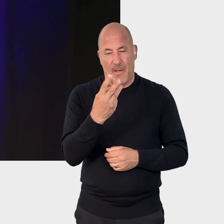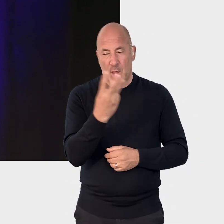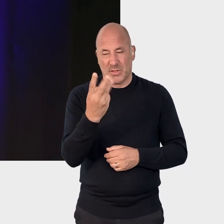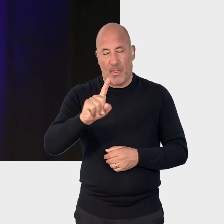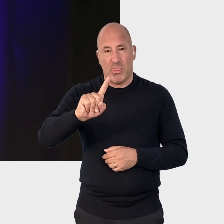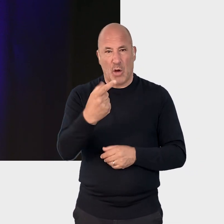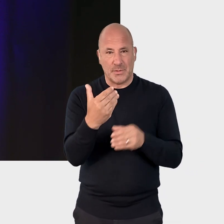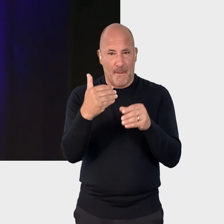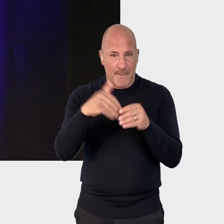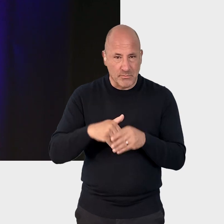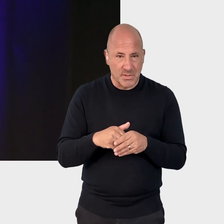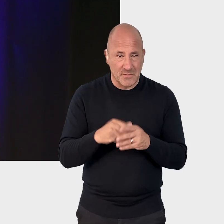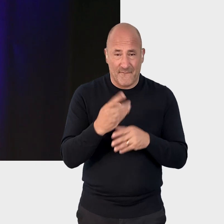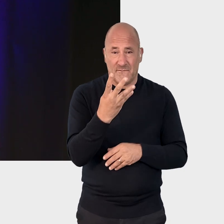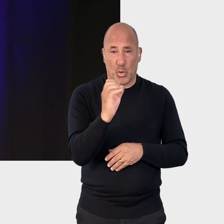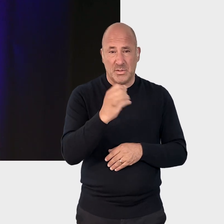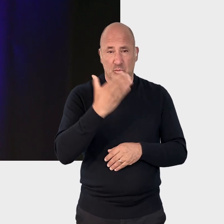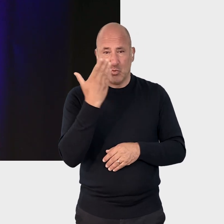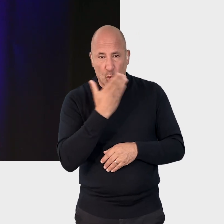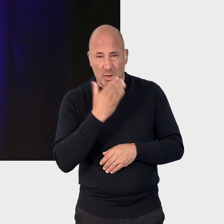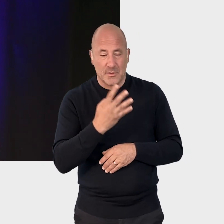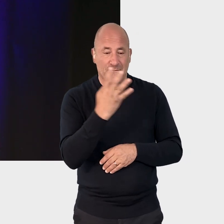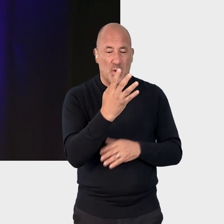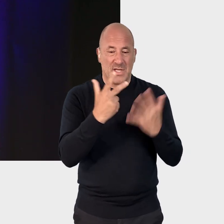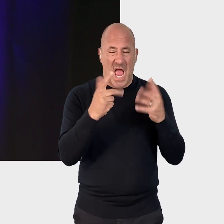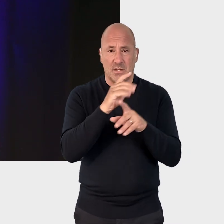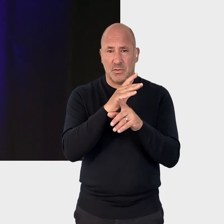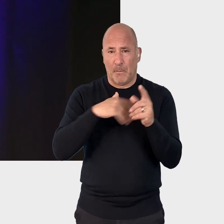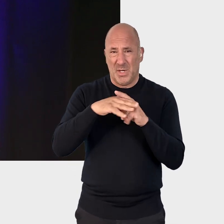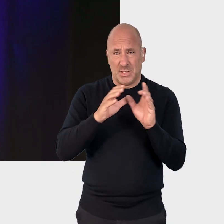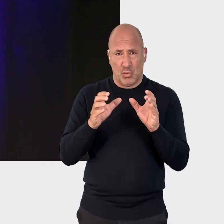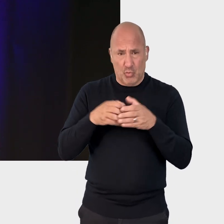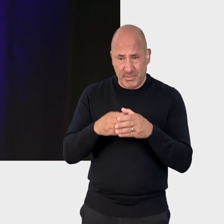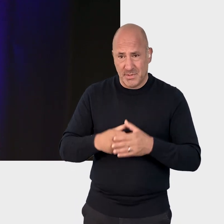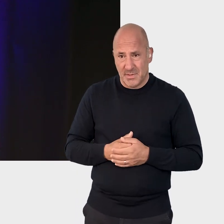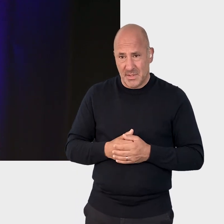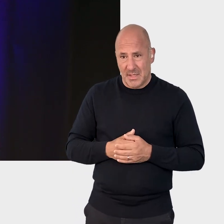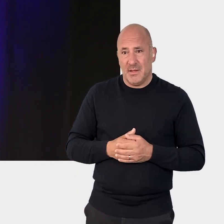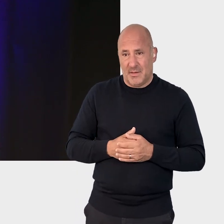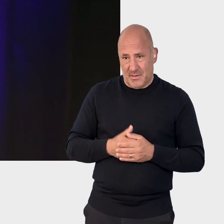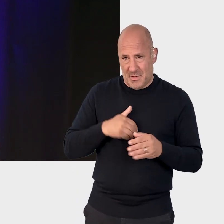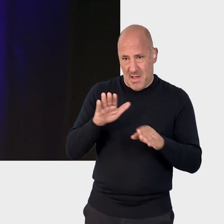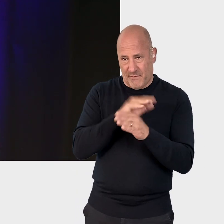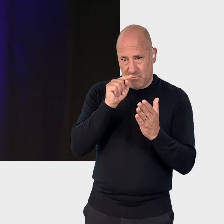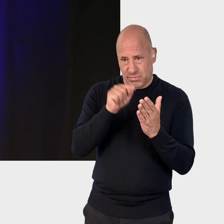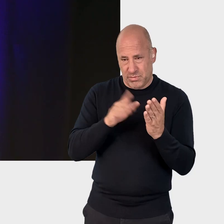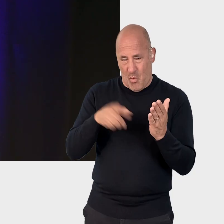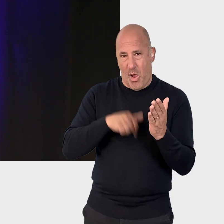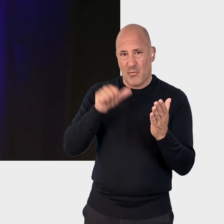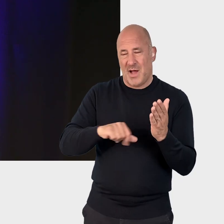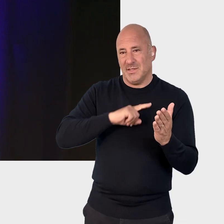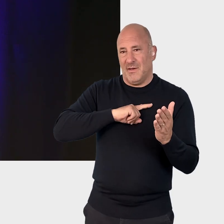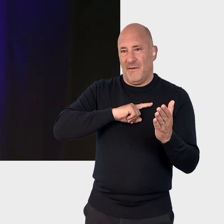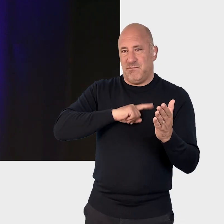and there's still more to go, we have engaged nearly 13,000 participants, including 40 schools and 48